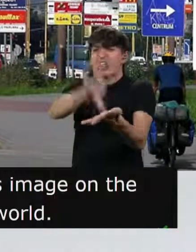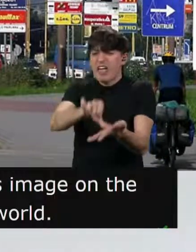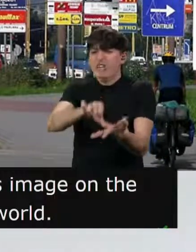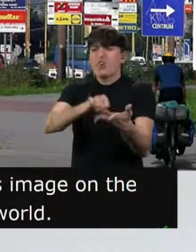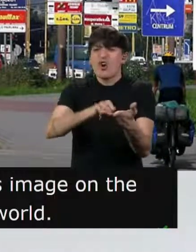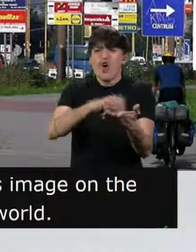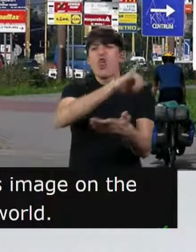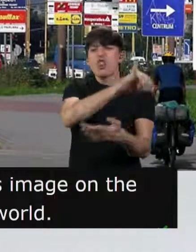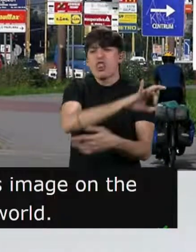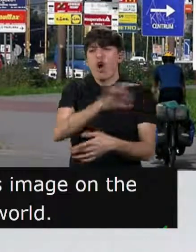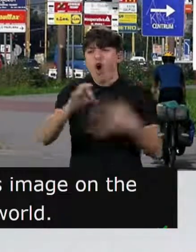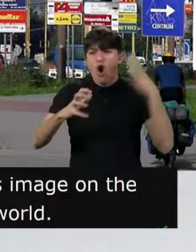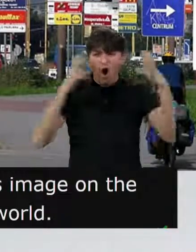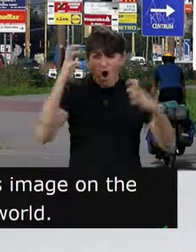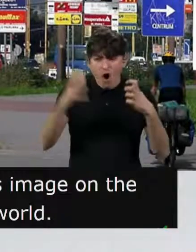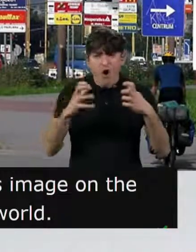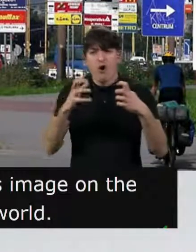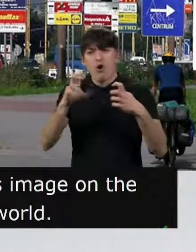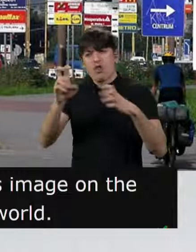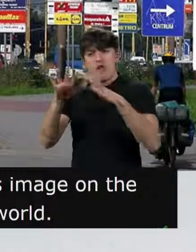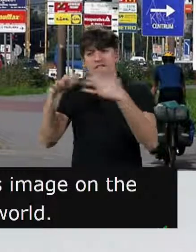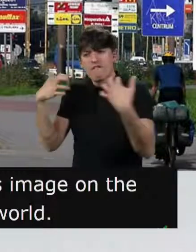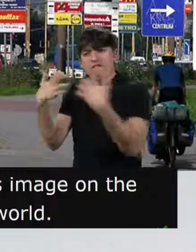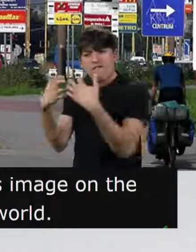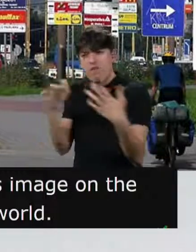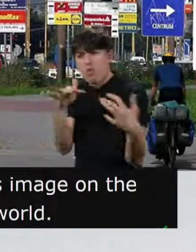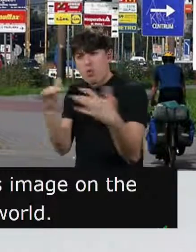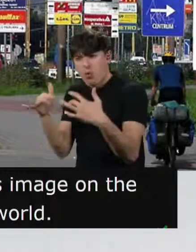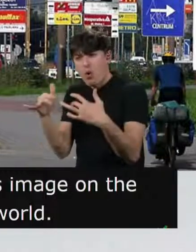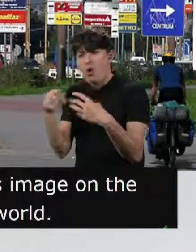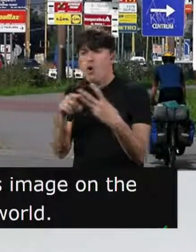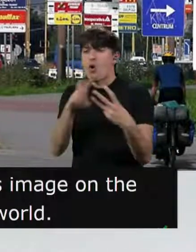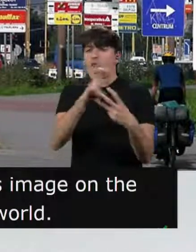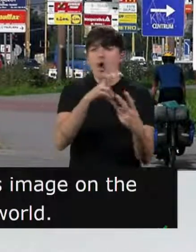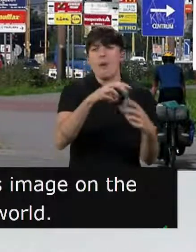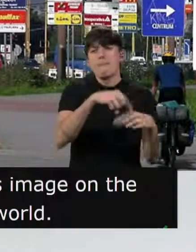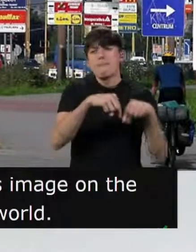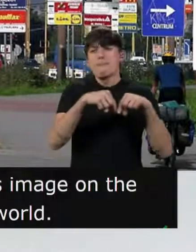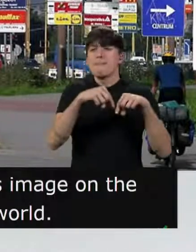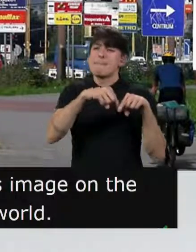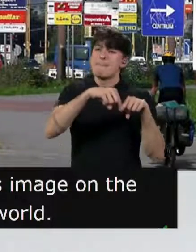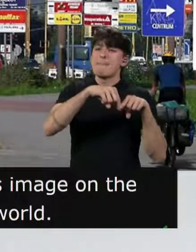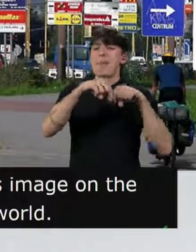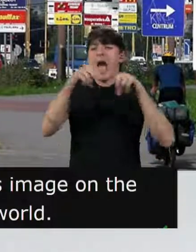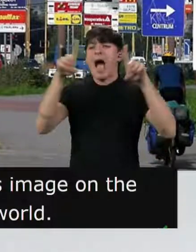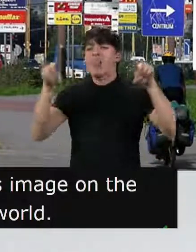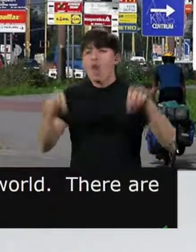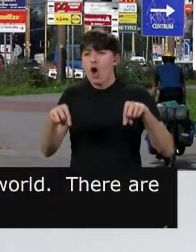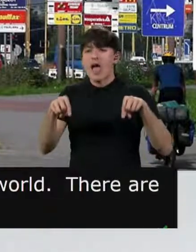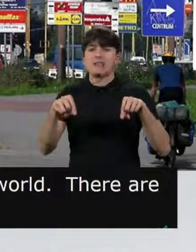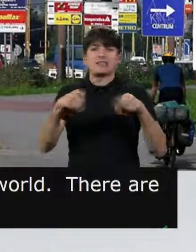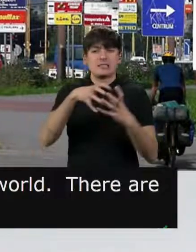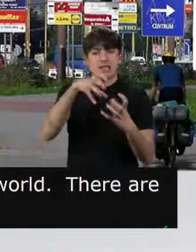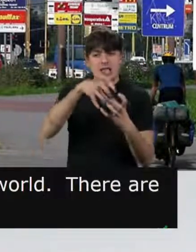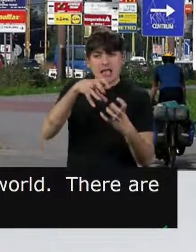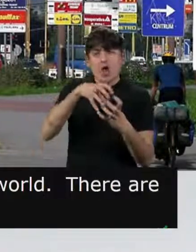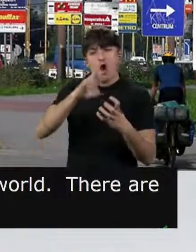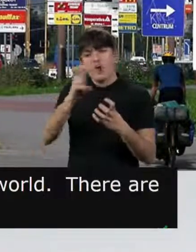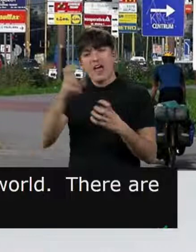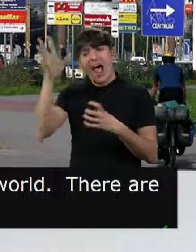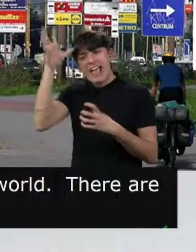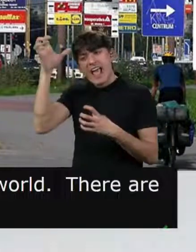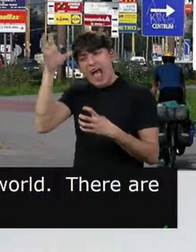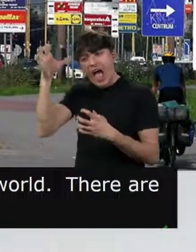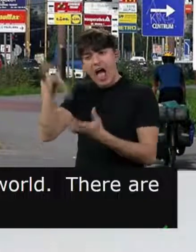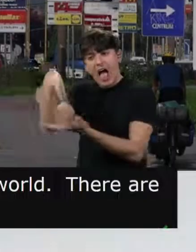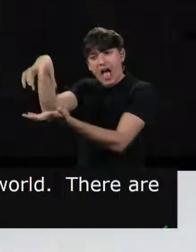There are thousands of different arrows, some going to the stadium, other one points to the IKEA, to